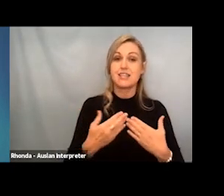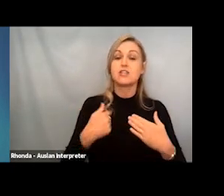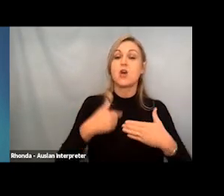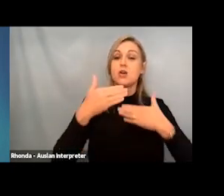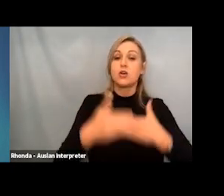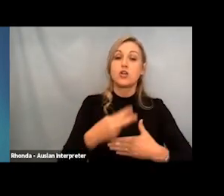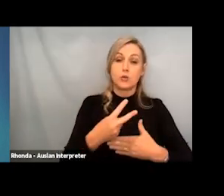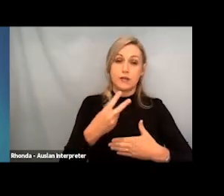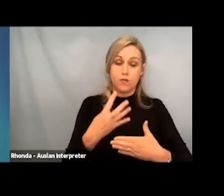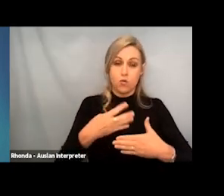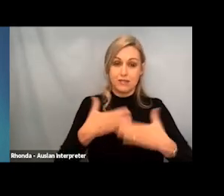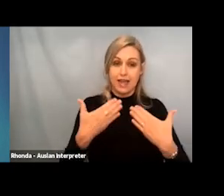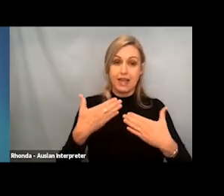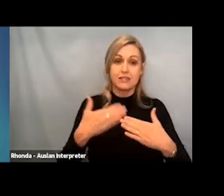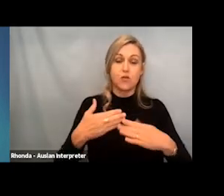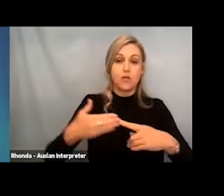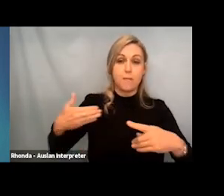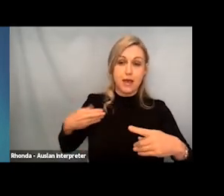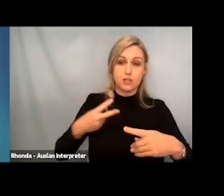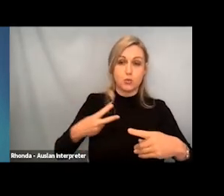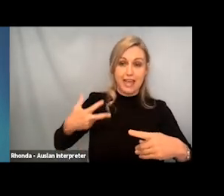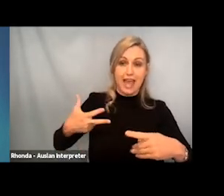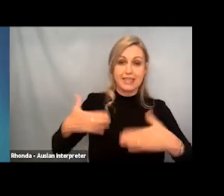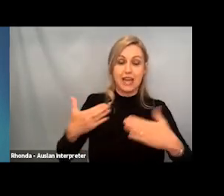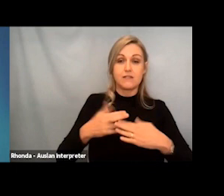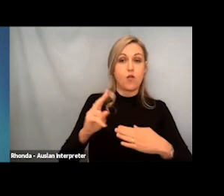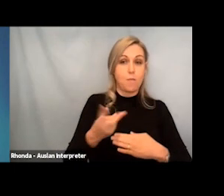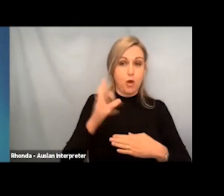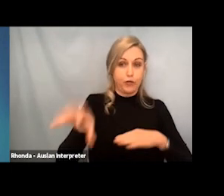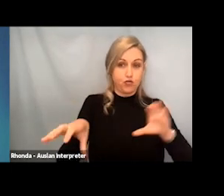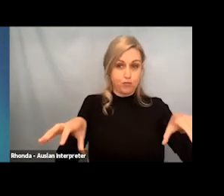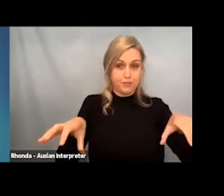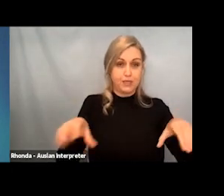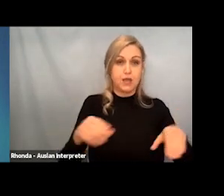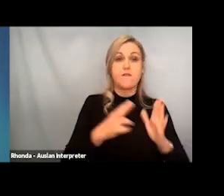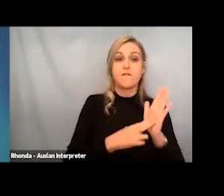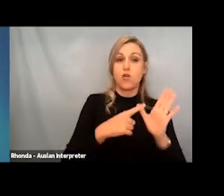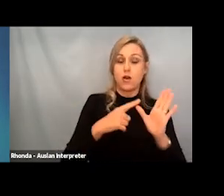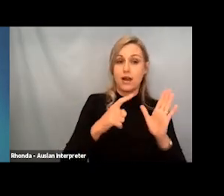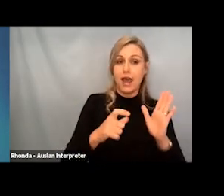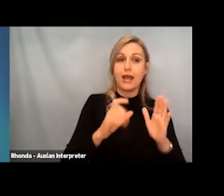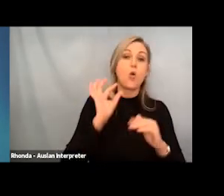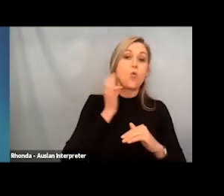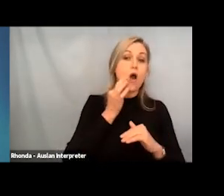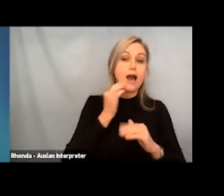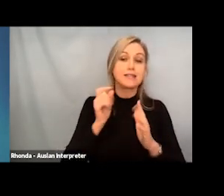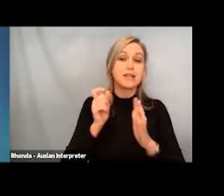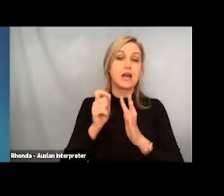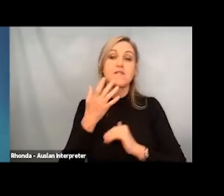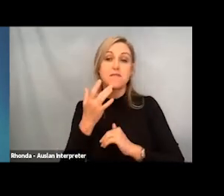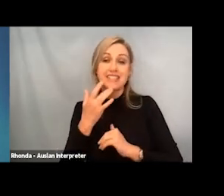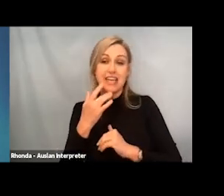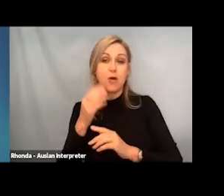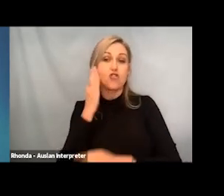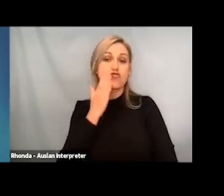of methamphetamine use in the past 28 days. And that was in both groups for NAC in white and placebo in gray.